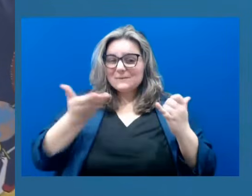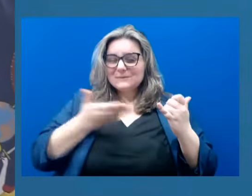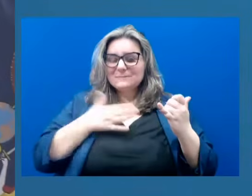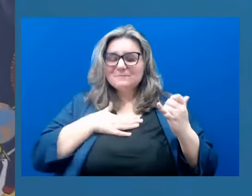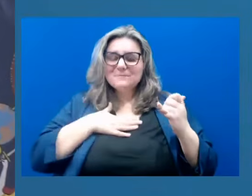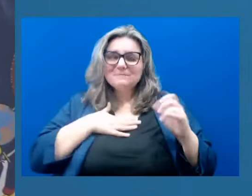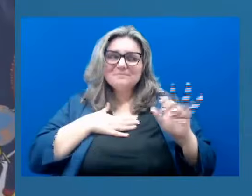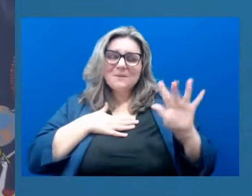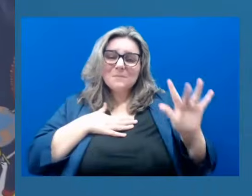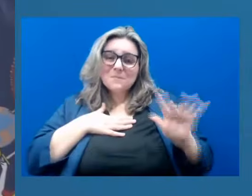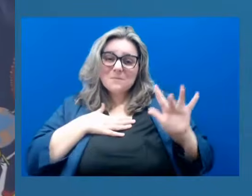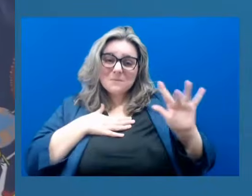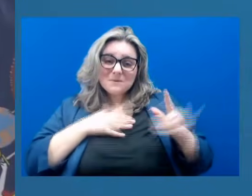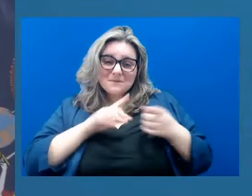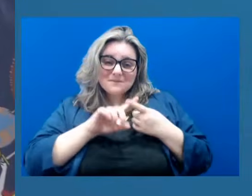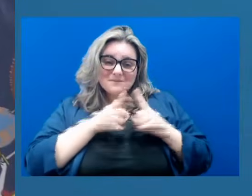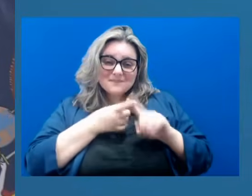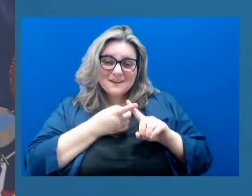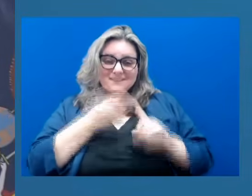George Latimer,